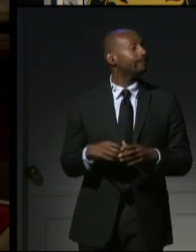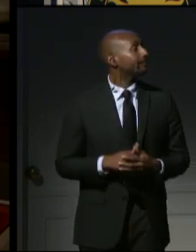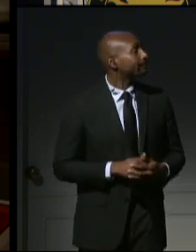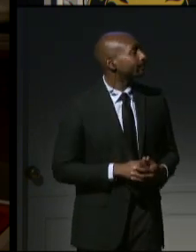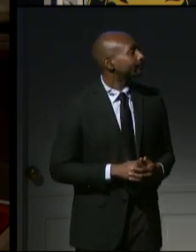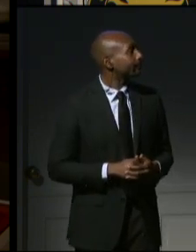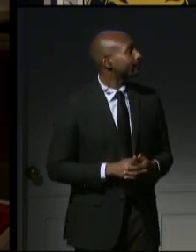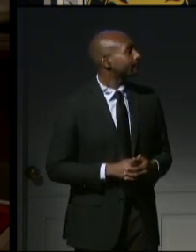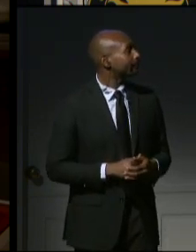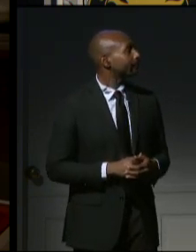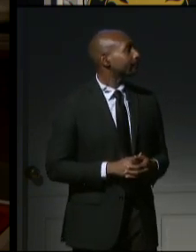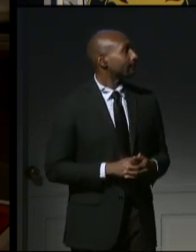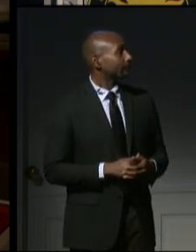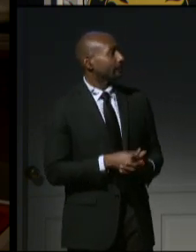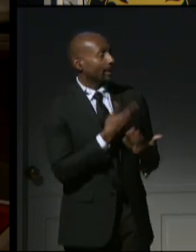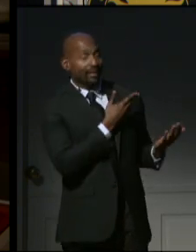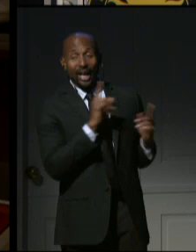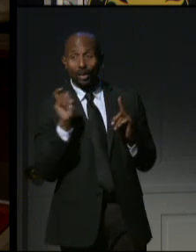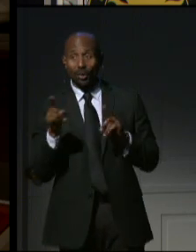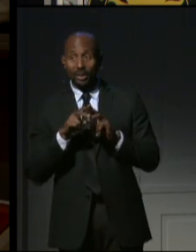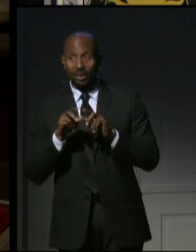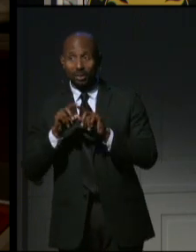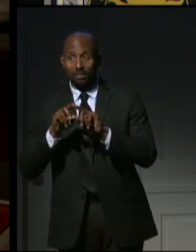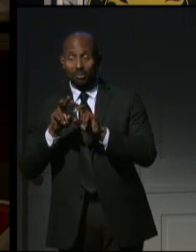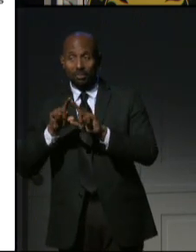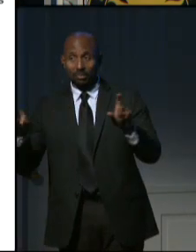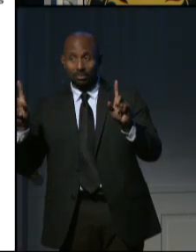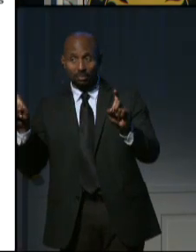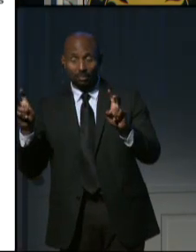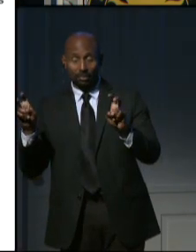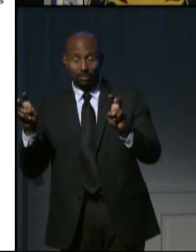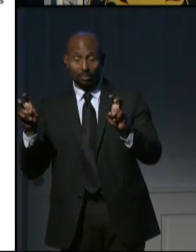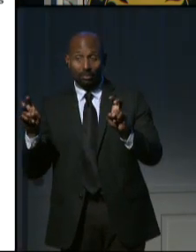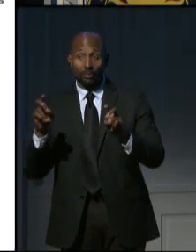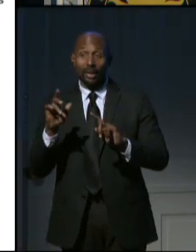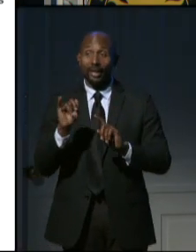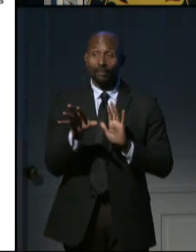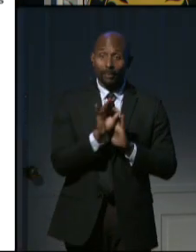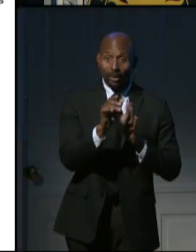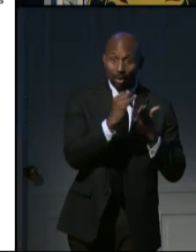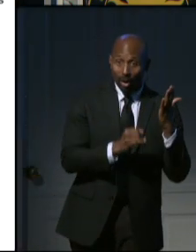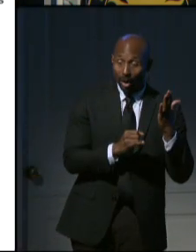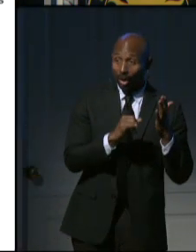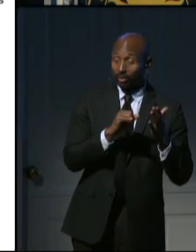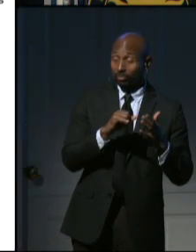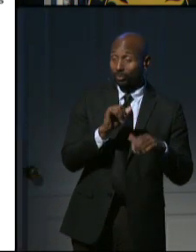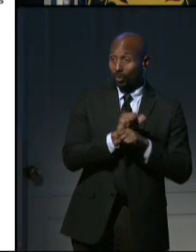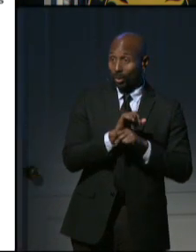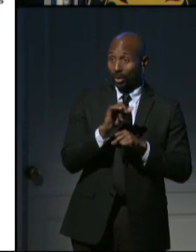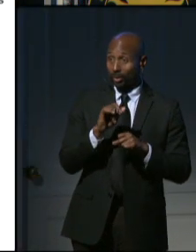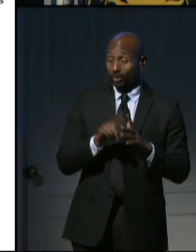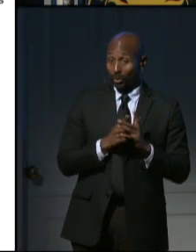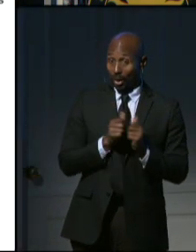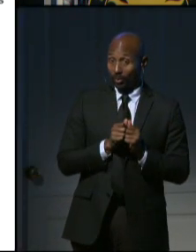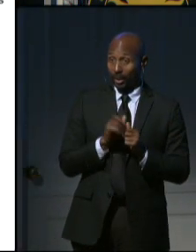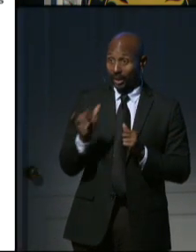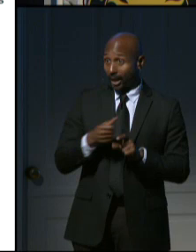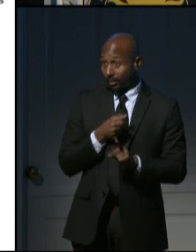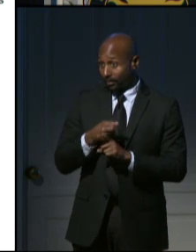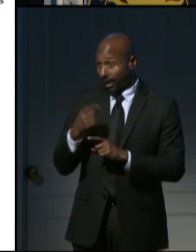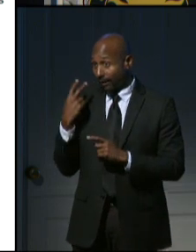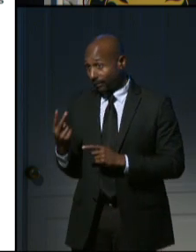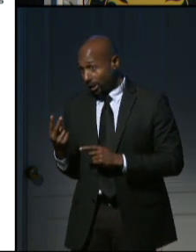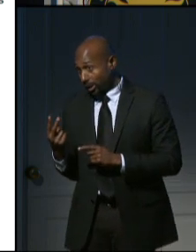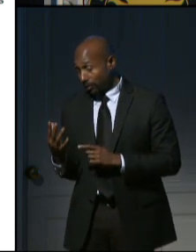say, does the selection of artworks you start with actually impact your visit? So now we're looking at all our different interactives in our games and